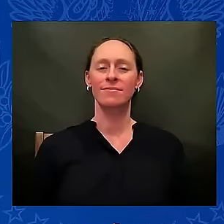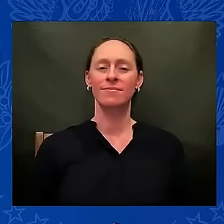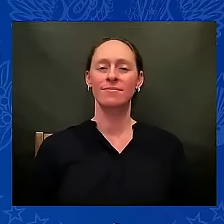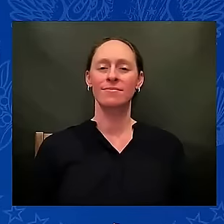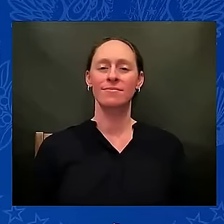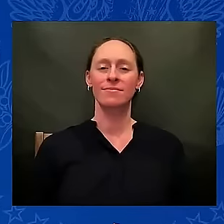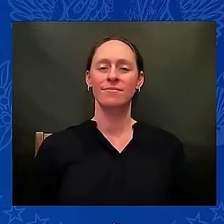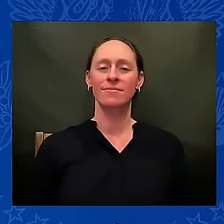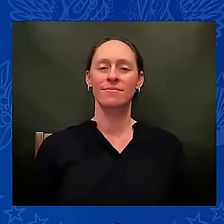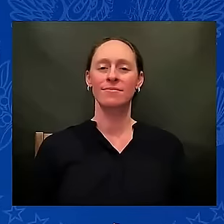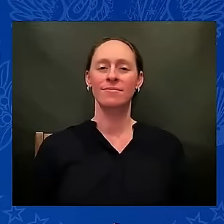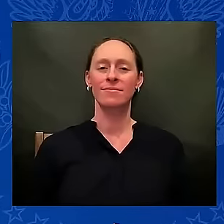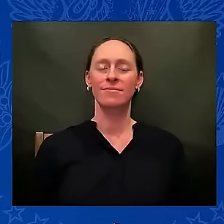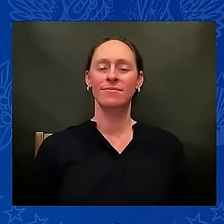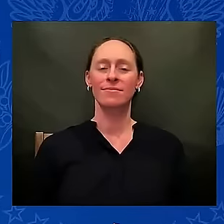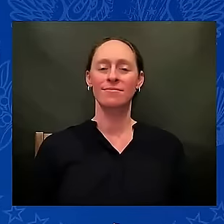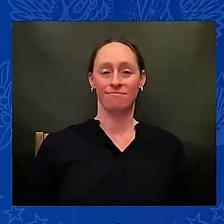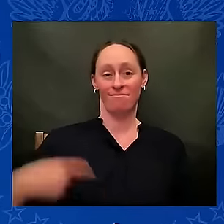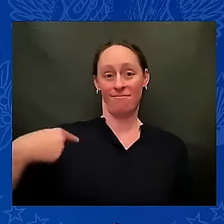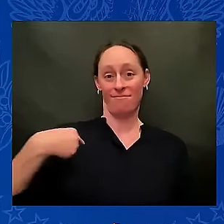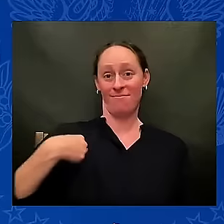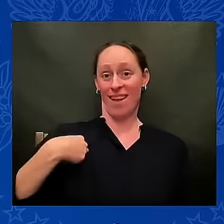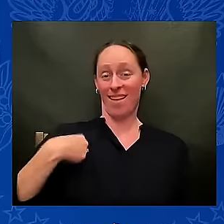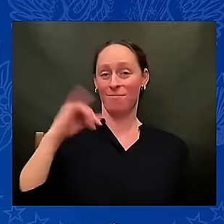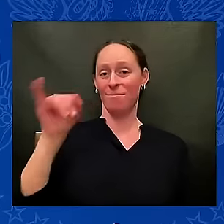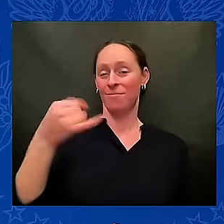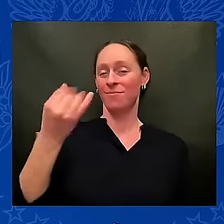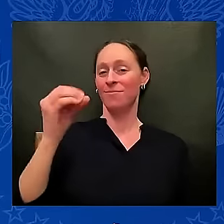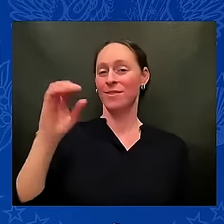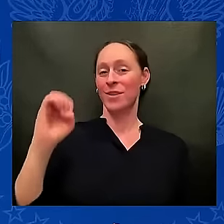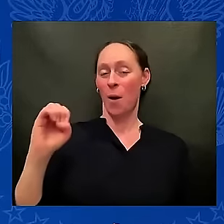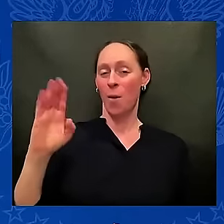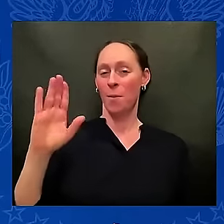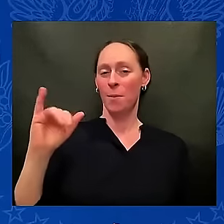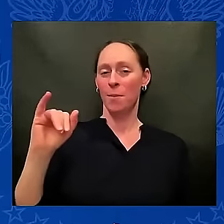I'm Joe Biden. I'm Jill Biden's husband.